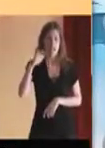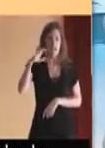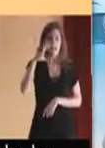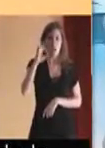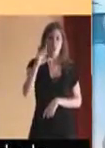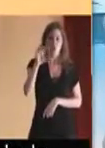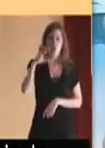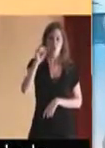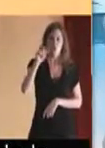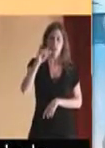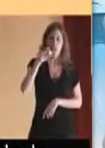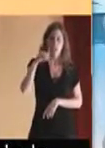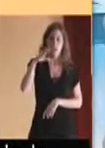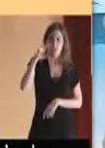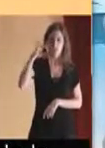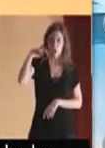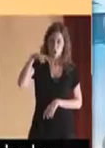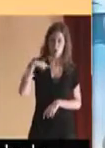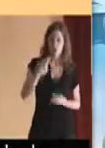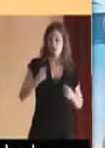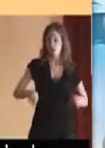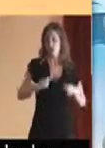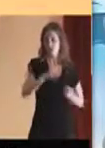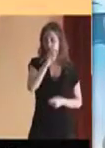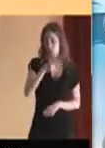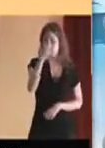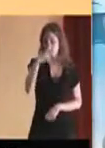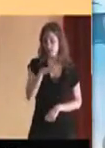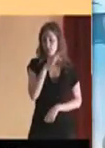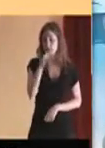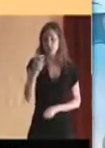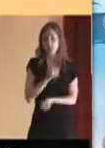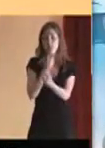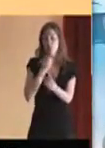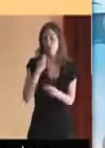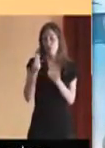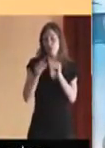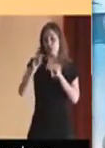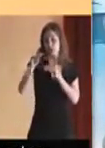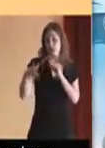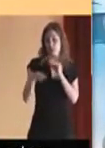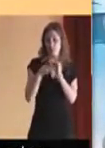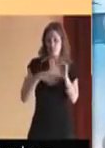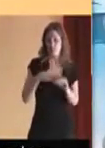respecting the natural echolocation of the